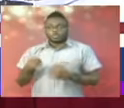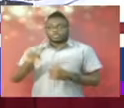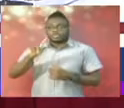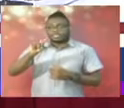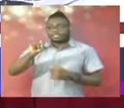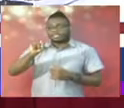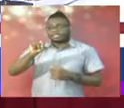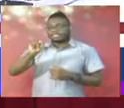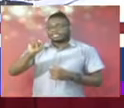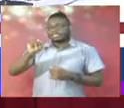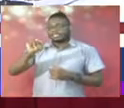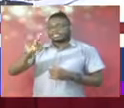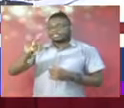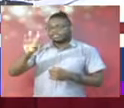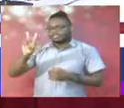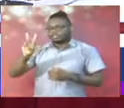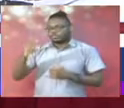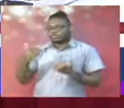morning.